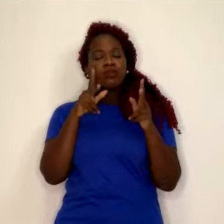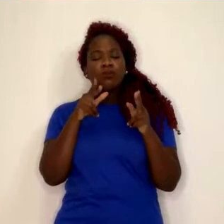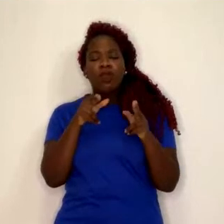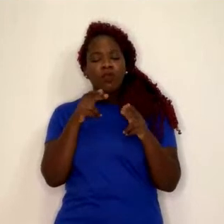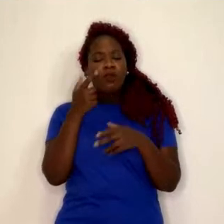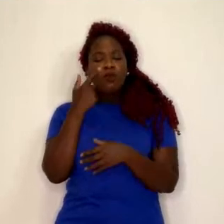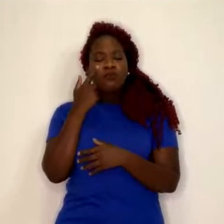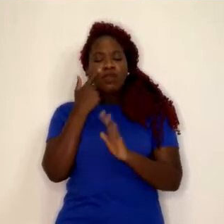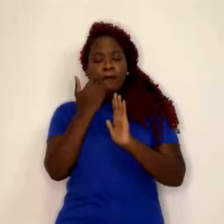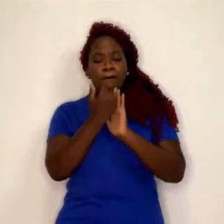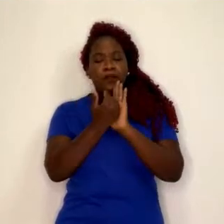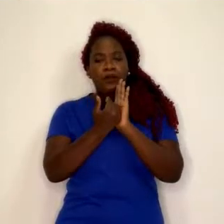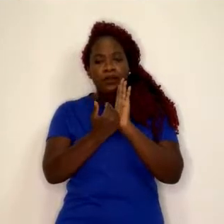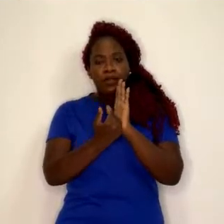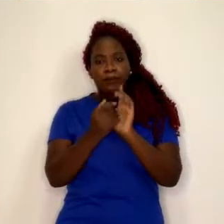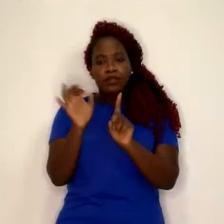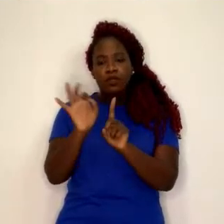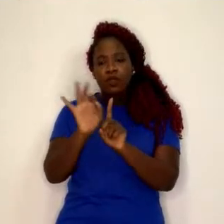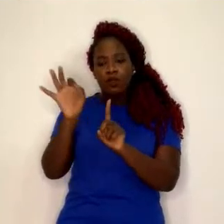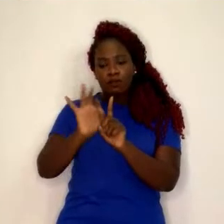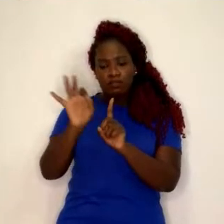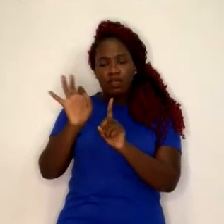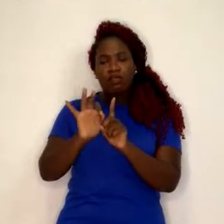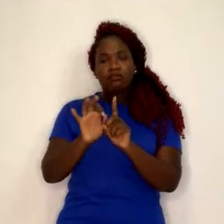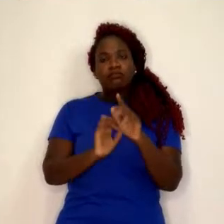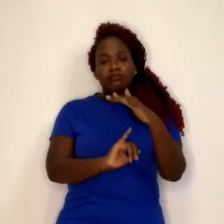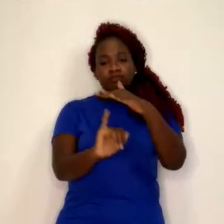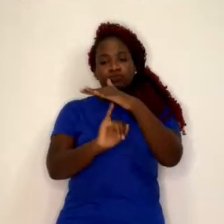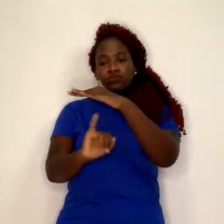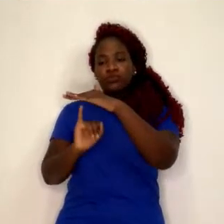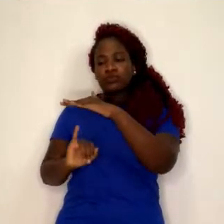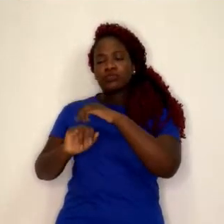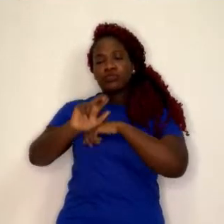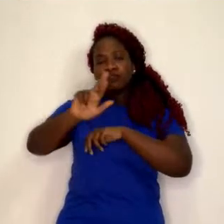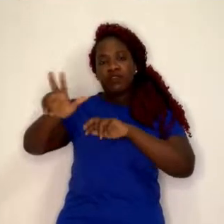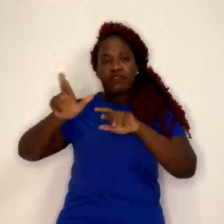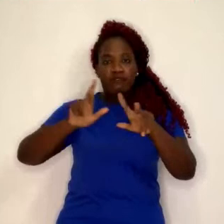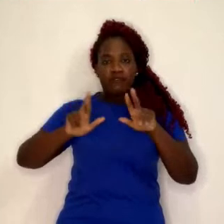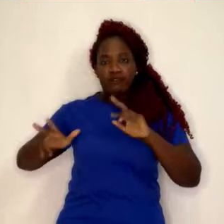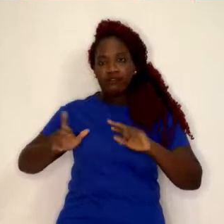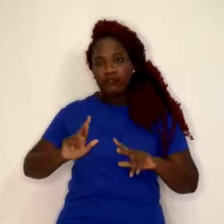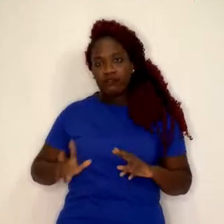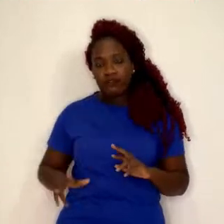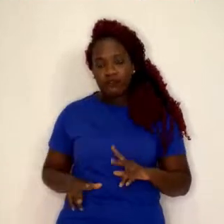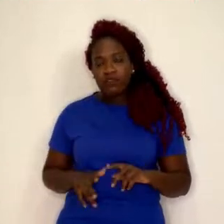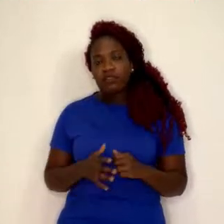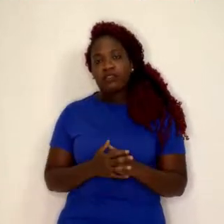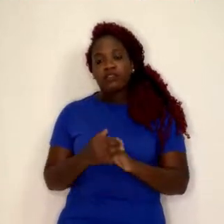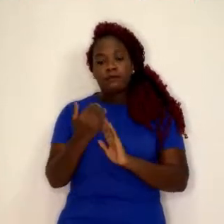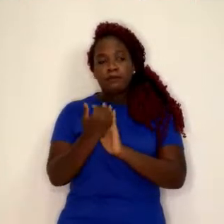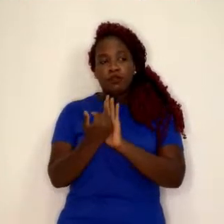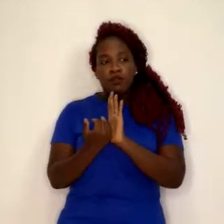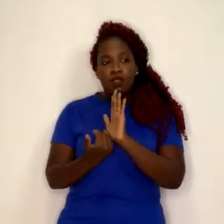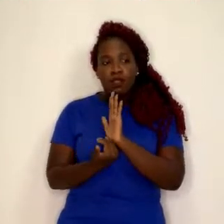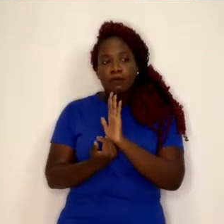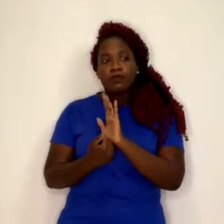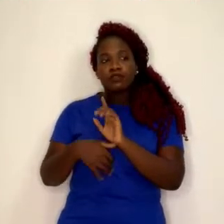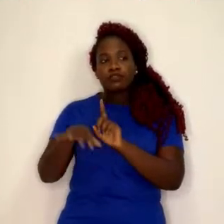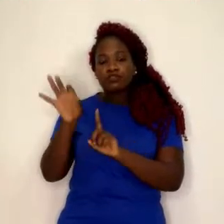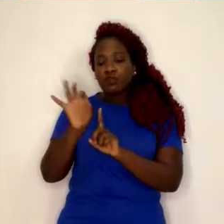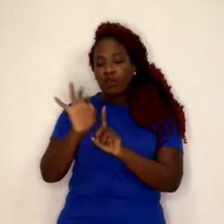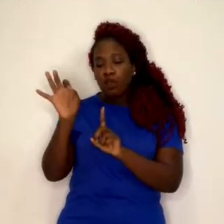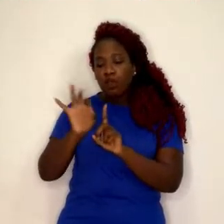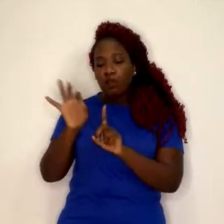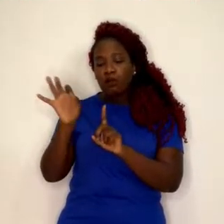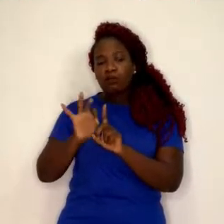now have when we look at the quotas programs in institutions of higher learning, which